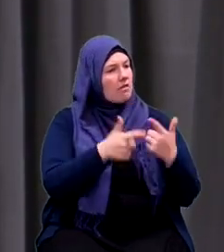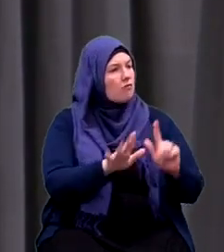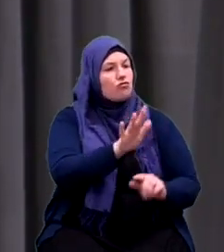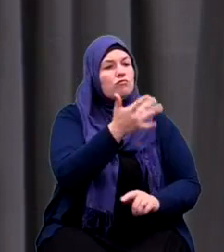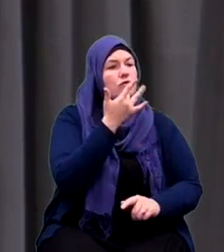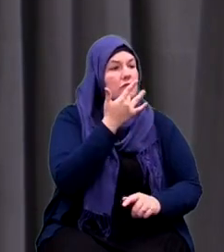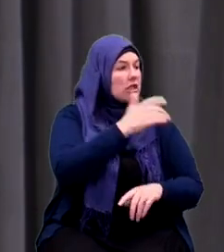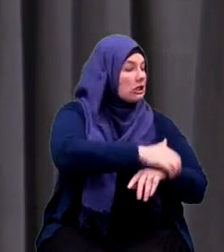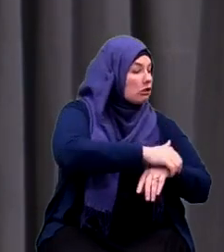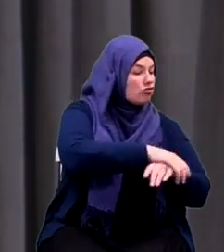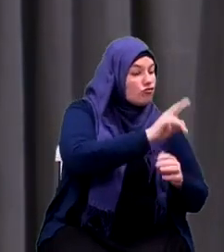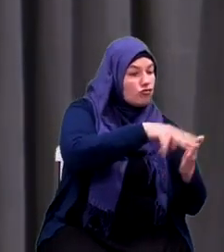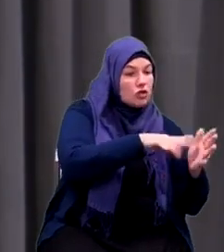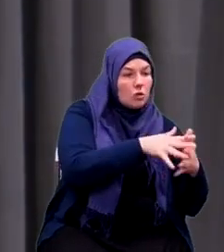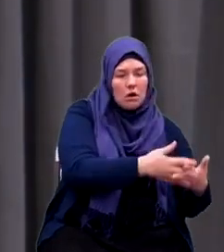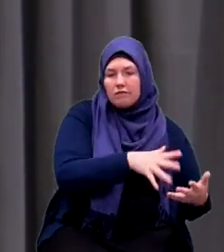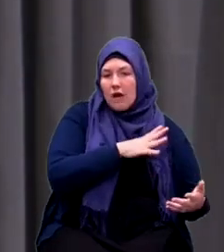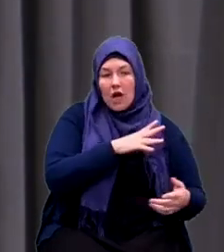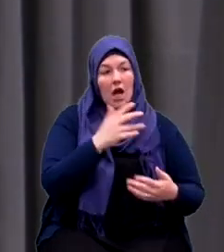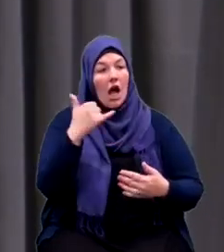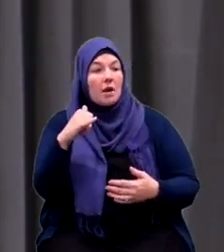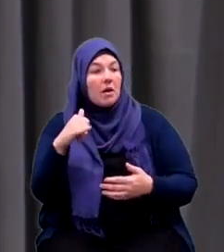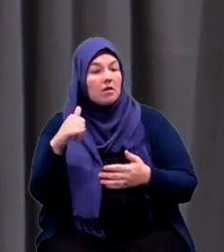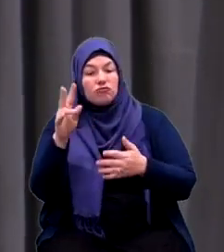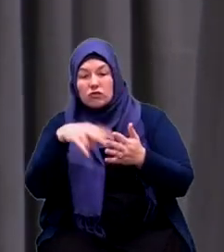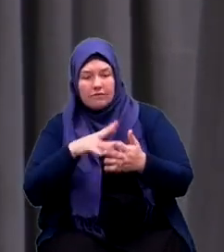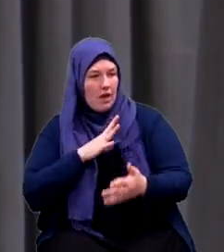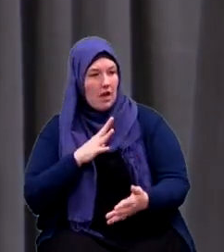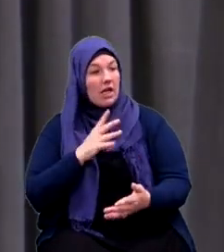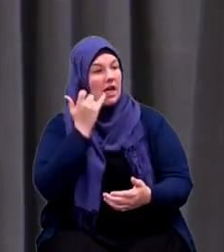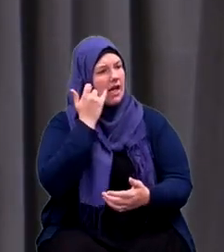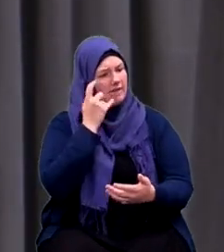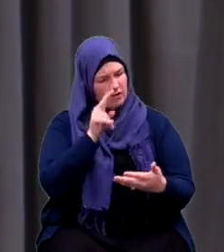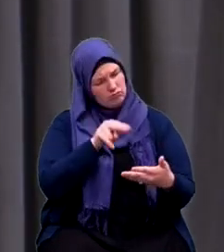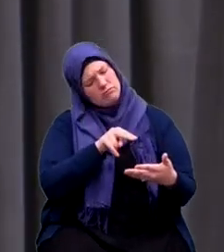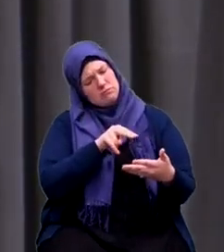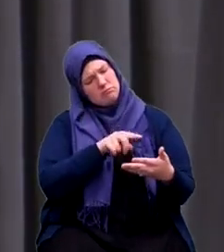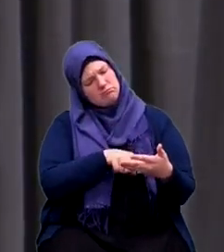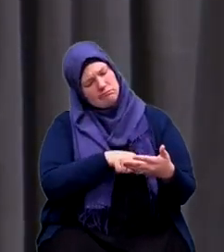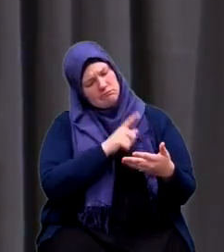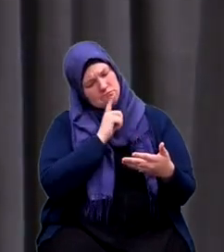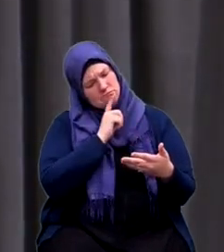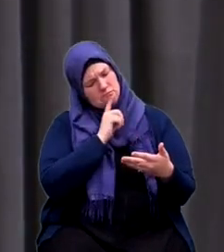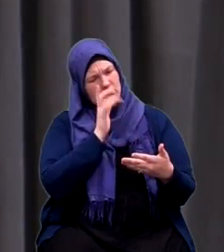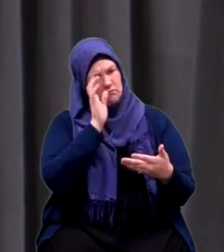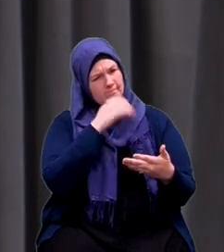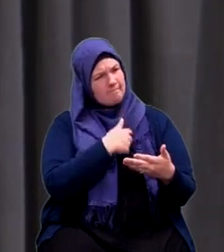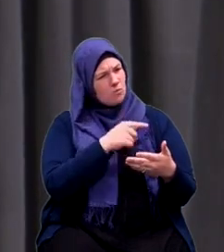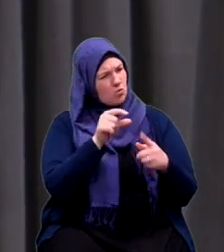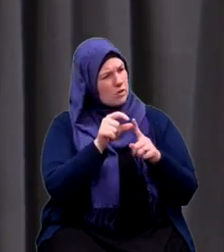comfort. And if you have questions, ask people of knowledge around you.